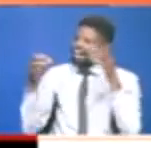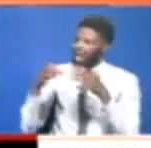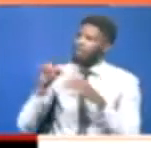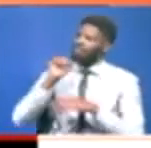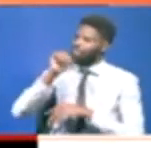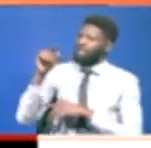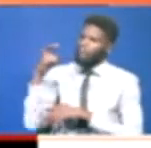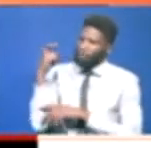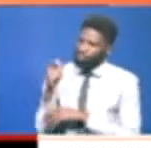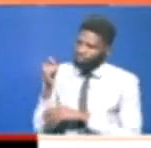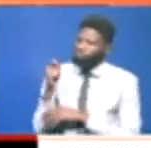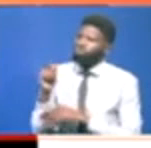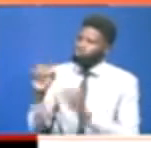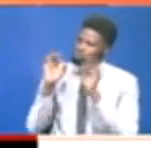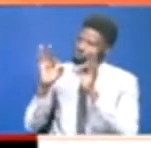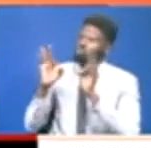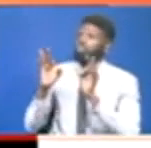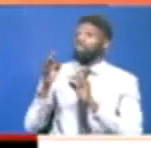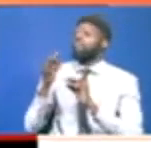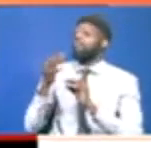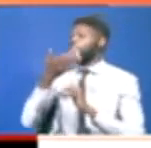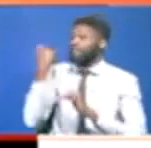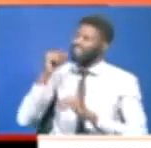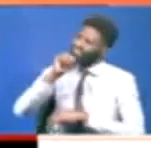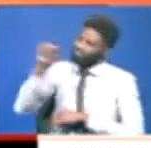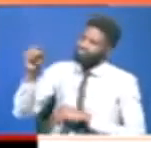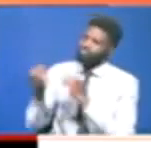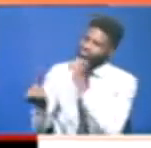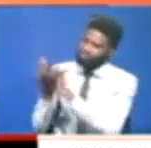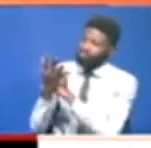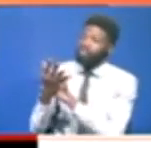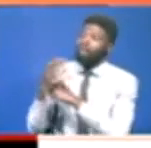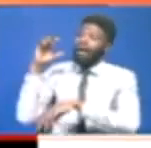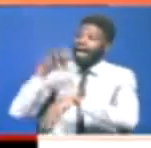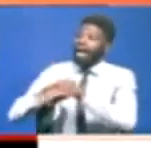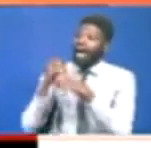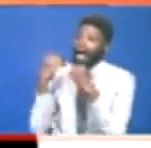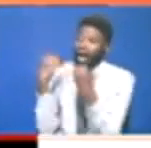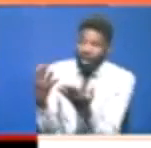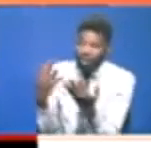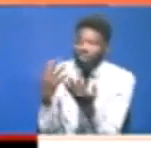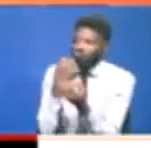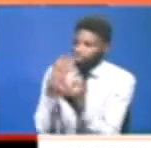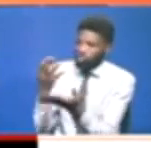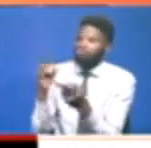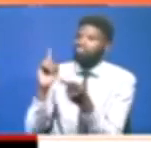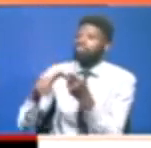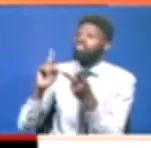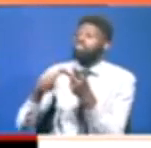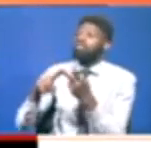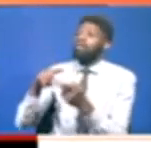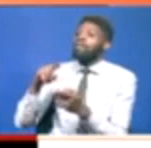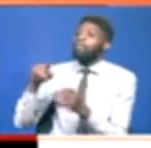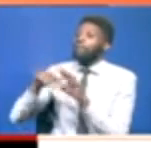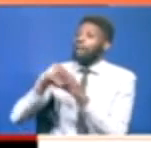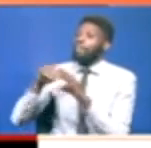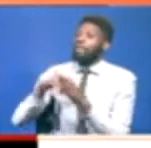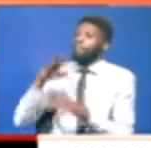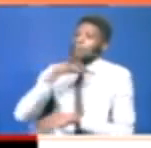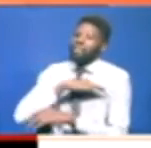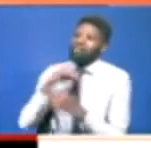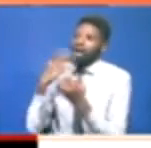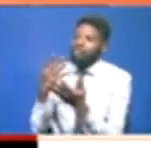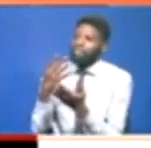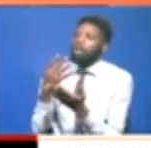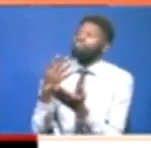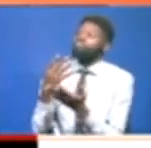fund managers. This is how much they're generating, this is how much they're giving to the members. So we do that now to ensure that now you as